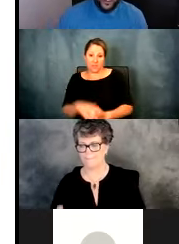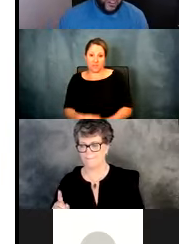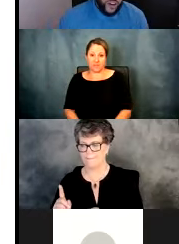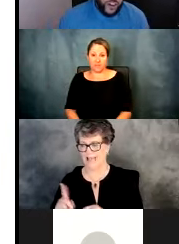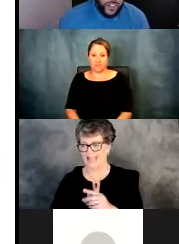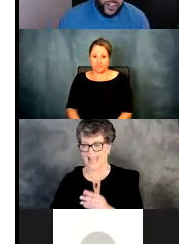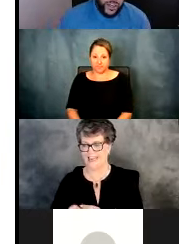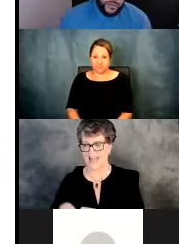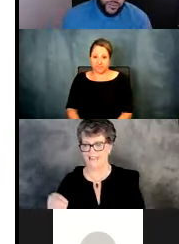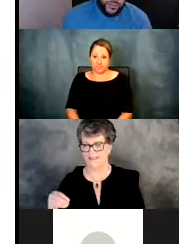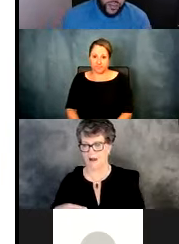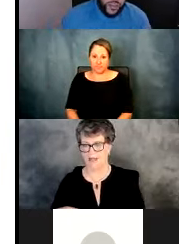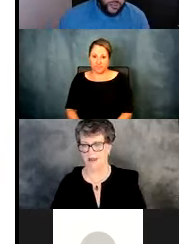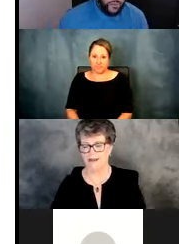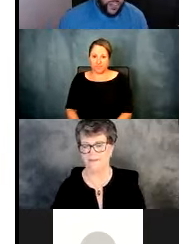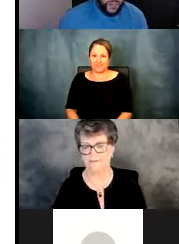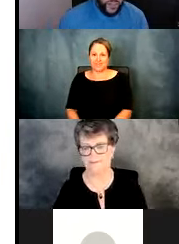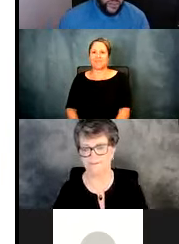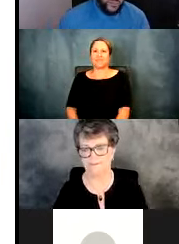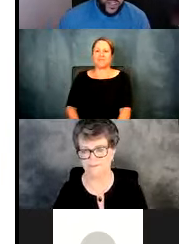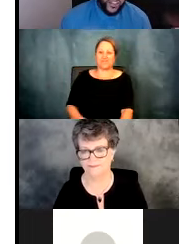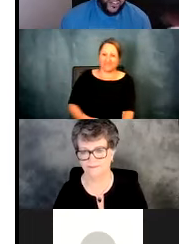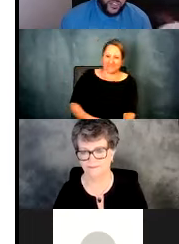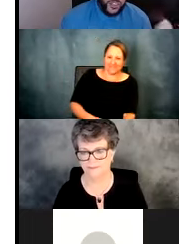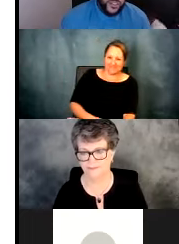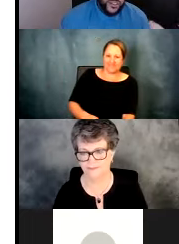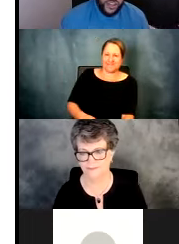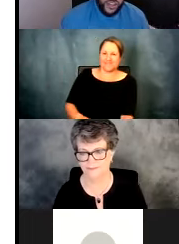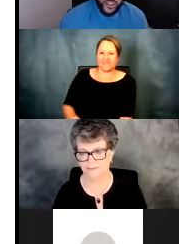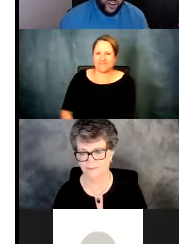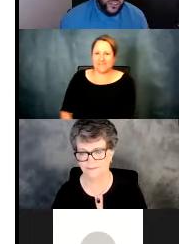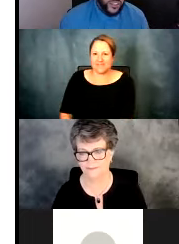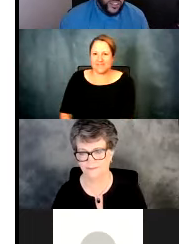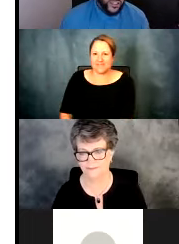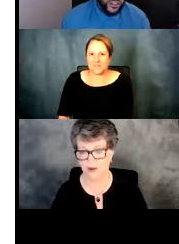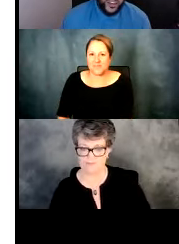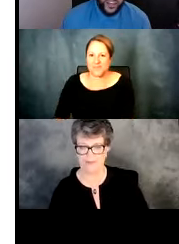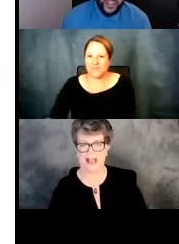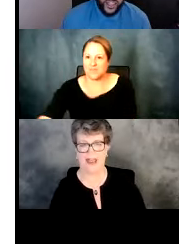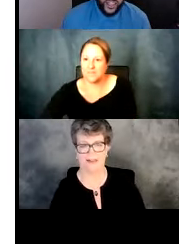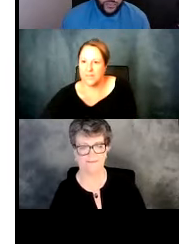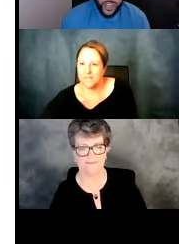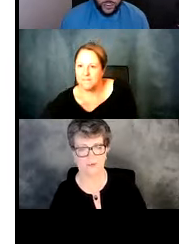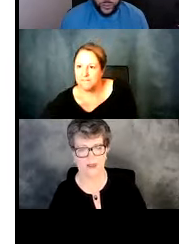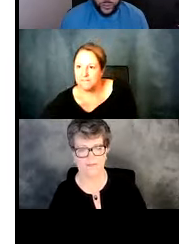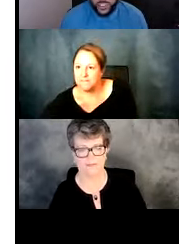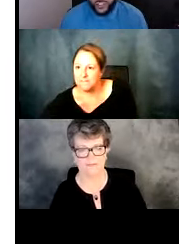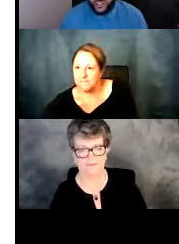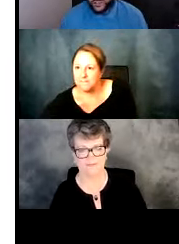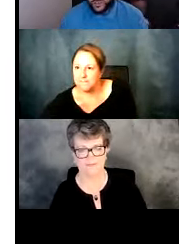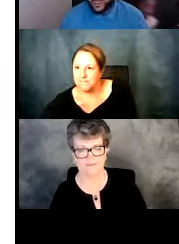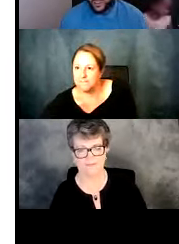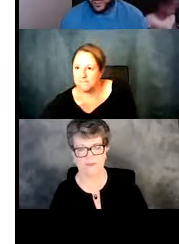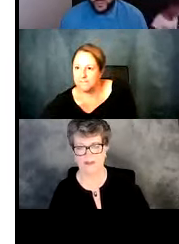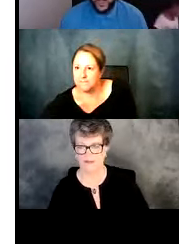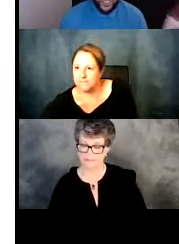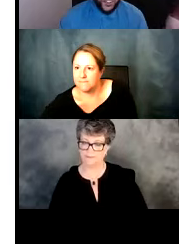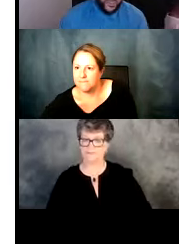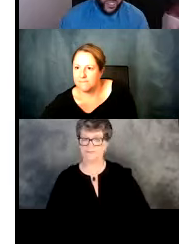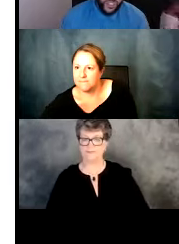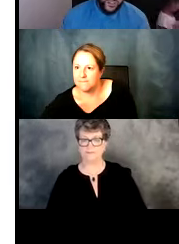Yeah, I think there oftentimes can be many differences, and I think it often kind of can come down to, at least from